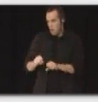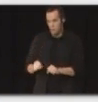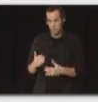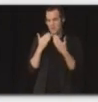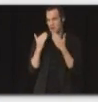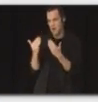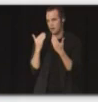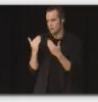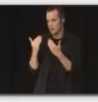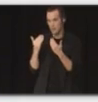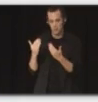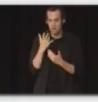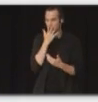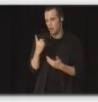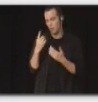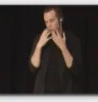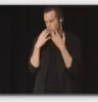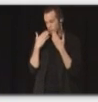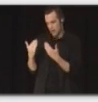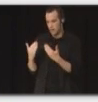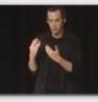We know that he has a very packed,